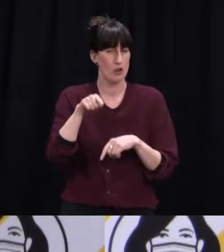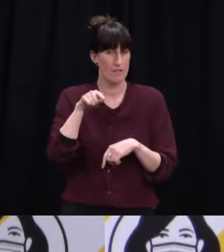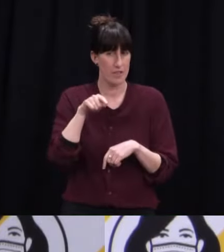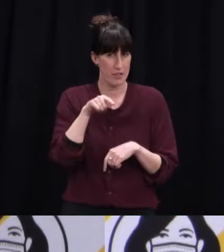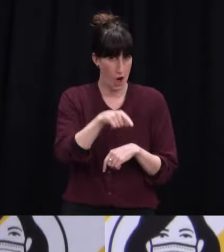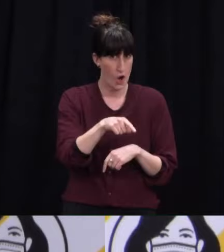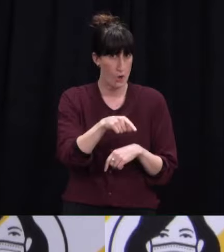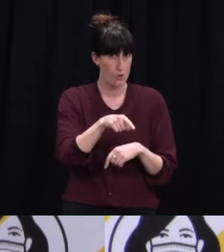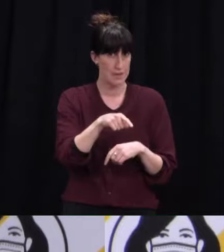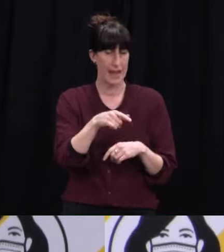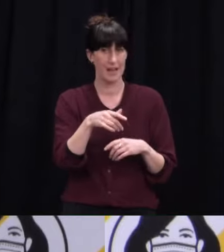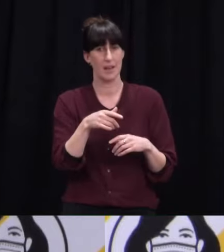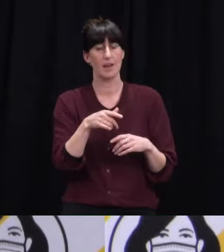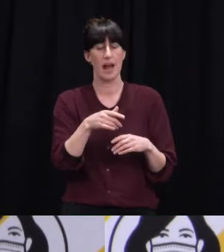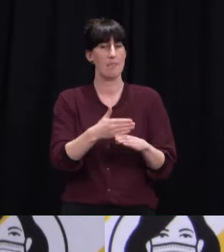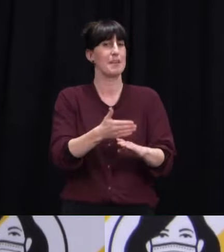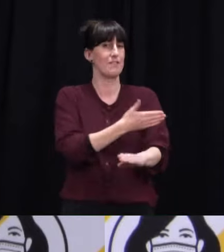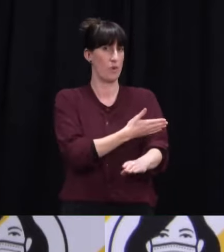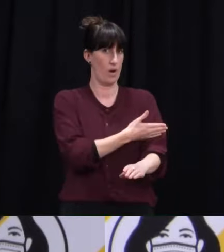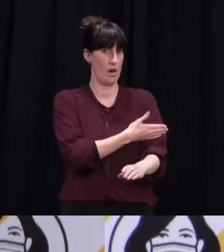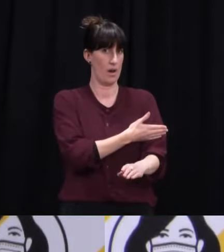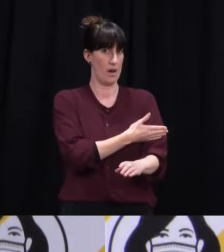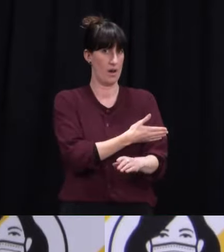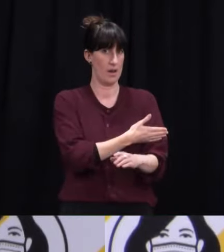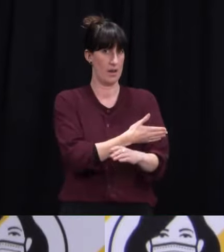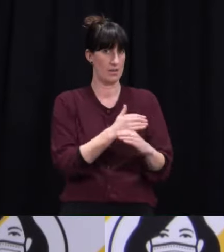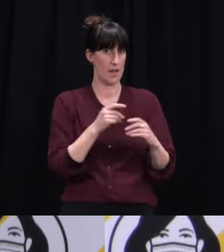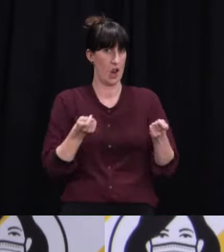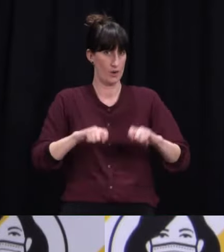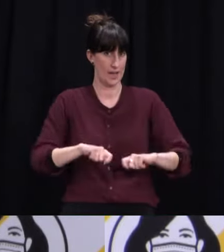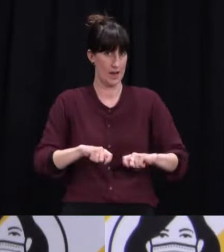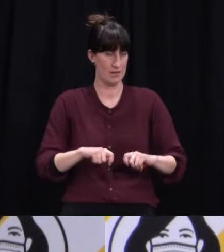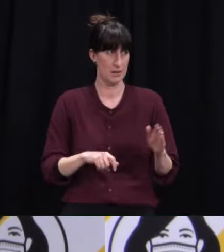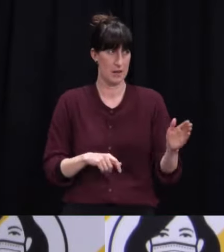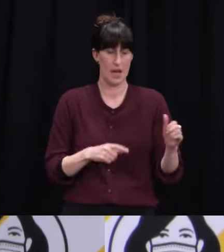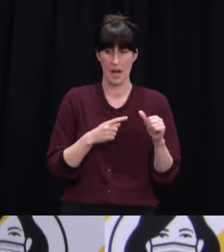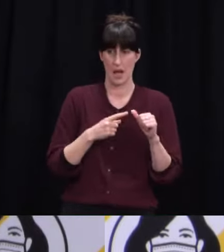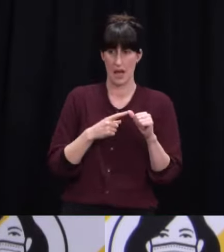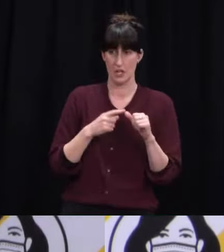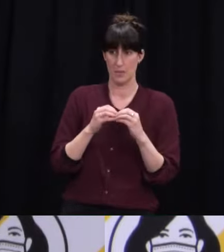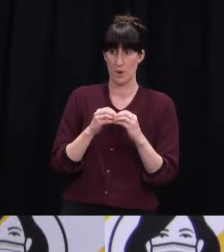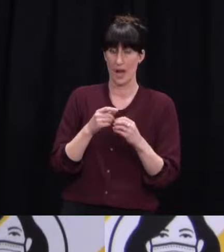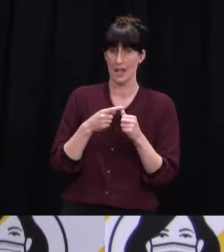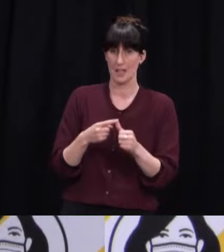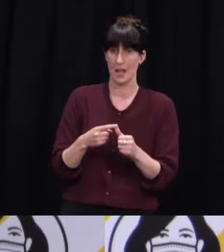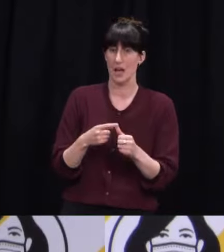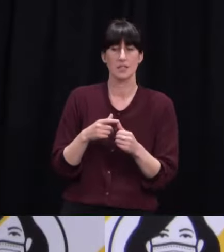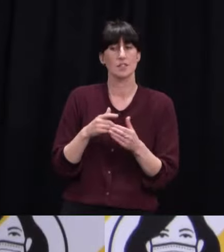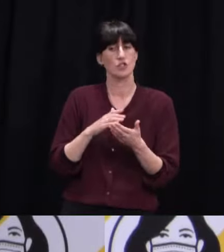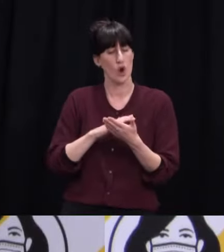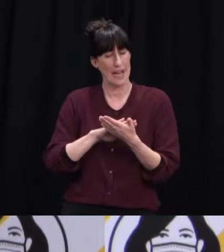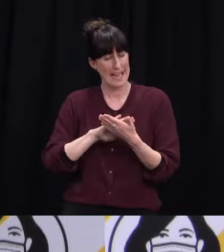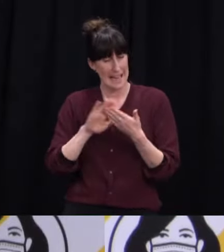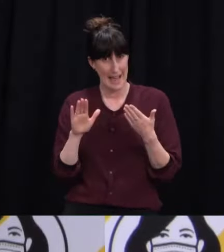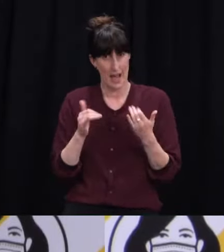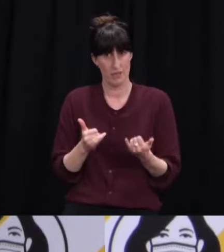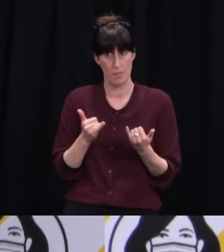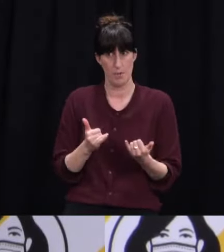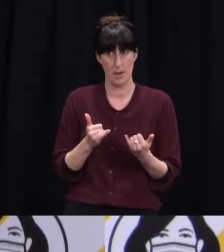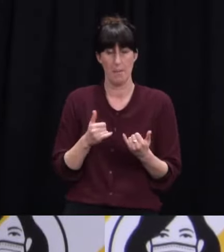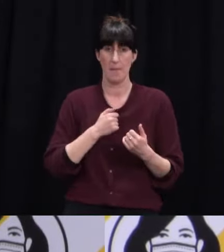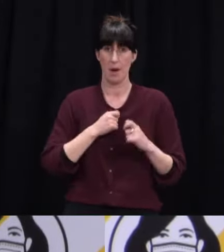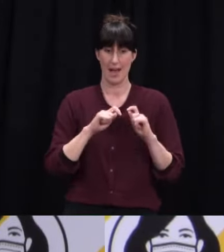don't know that we've seen... It's not clear at the moment, but what we're doing, I've got a team who are going through all the data on locations